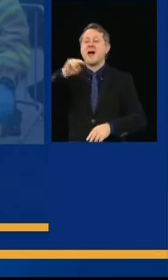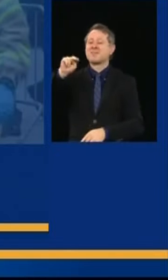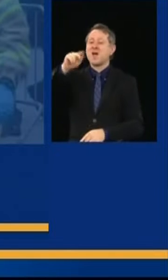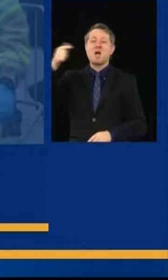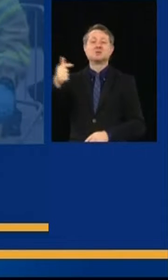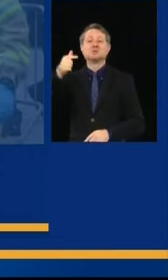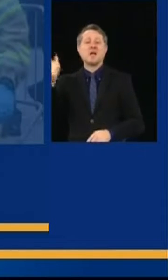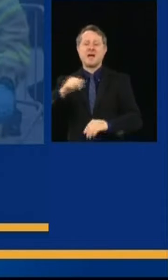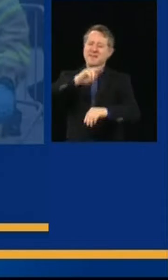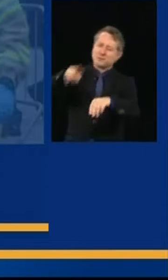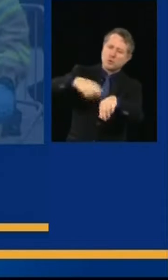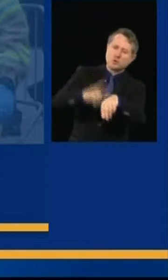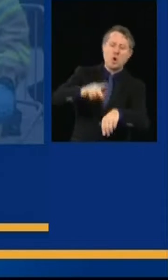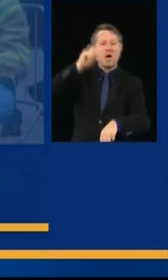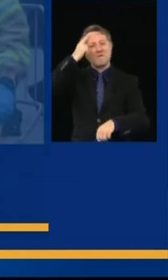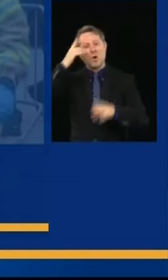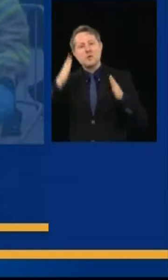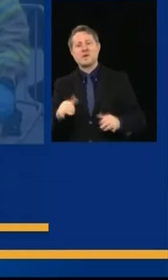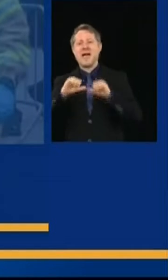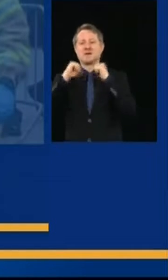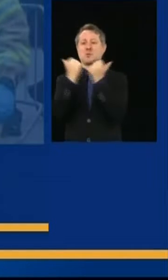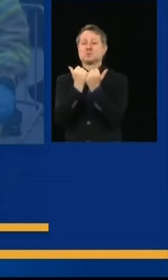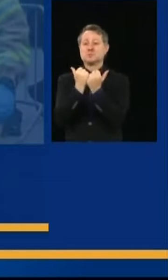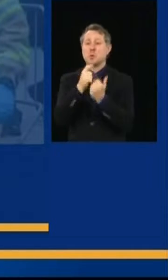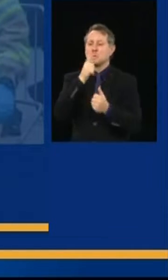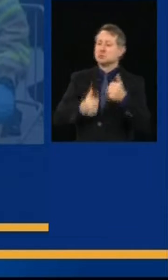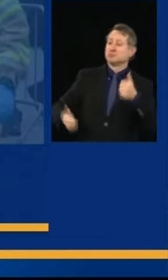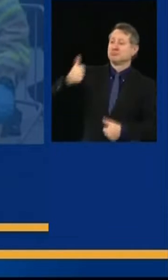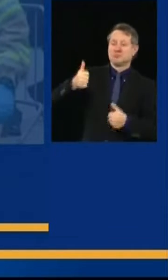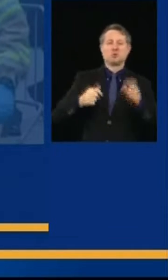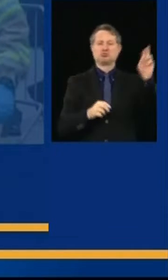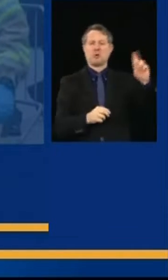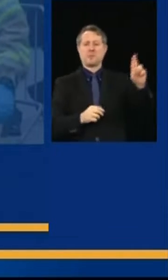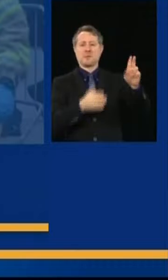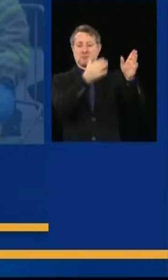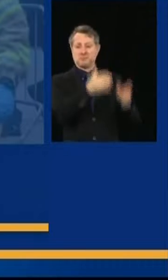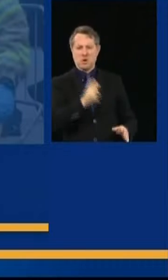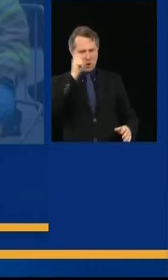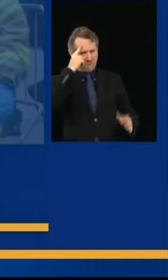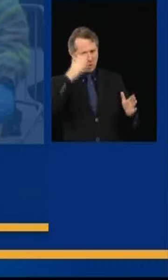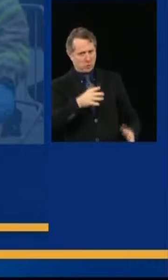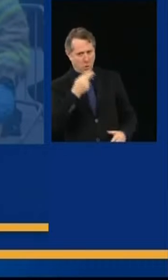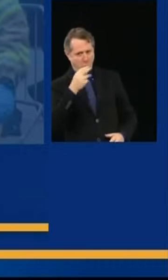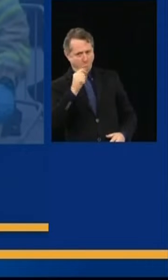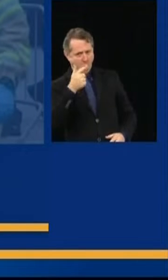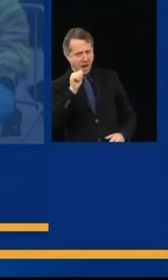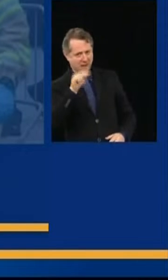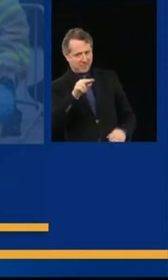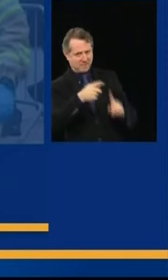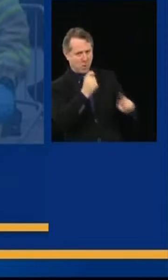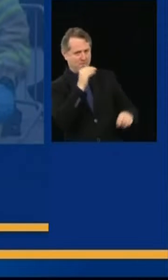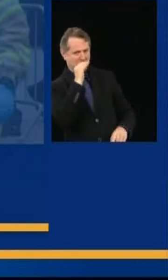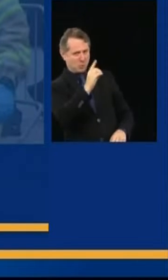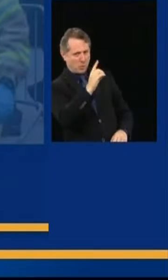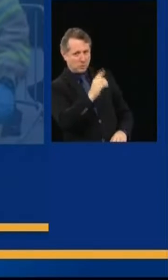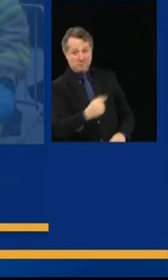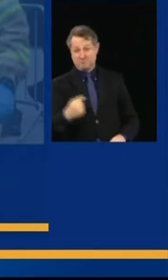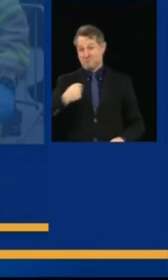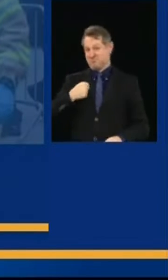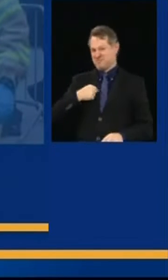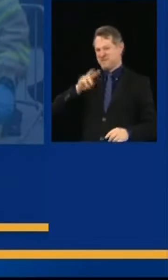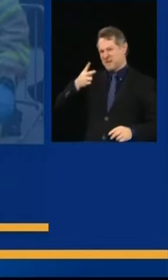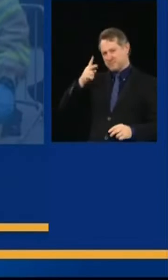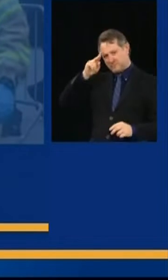Association, NGA. The chairman is a Republican, Governor Hogan, from Maryland. I'm the vice chairman,